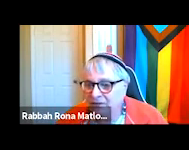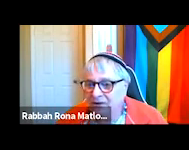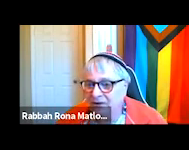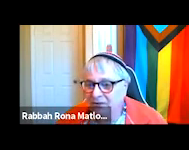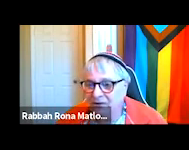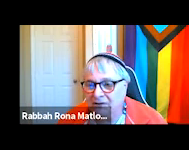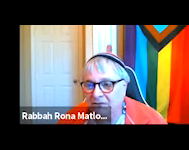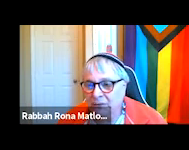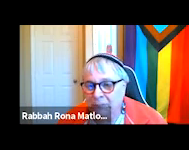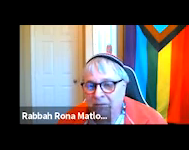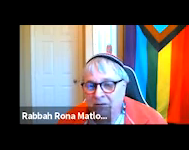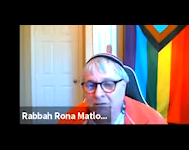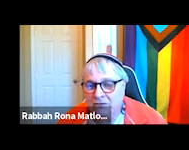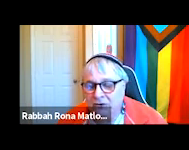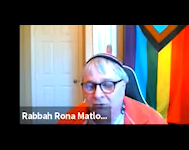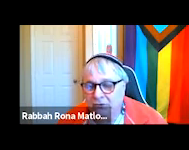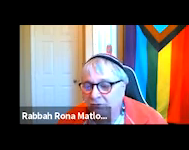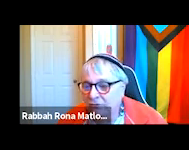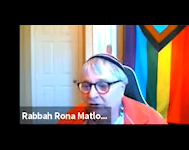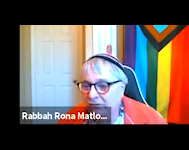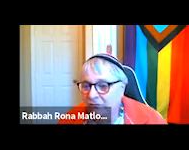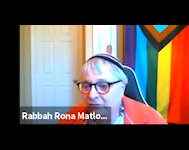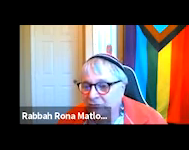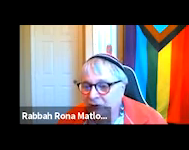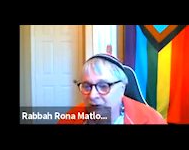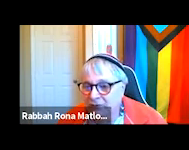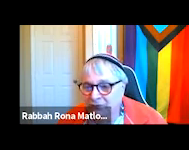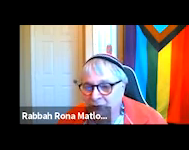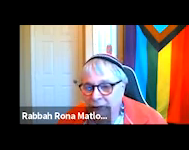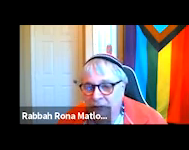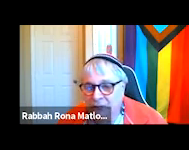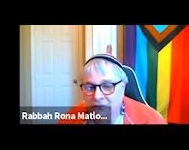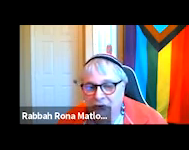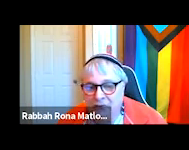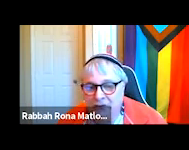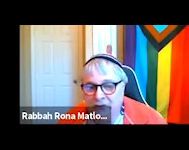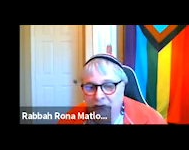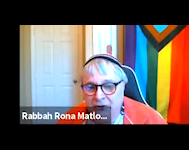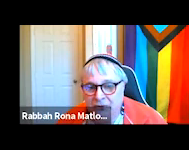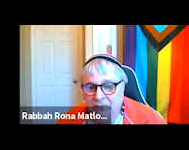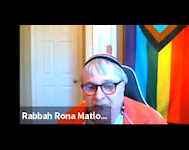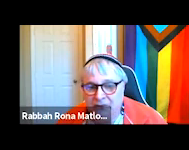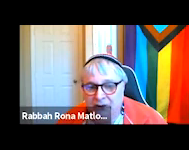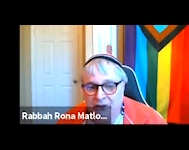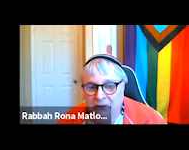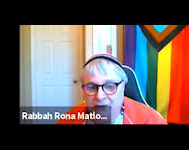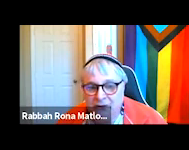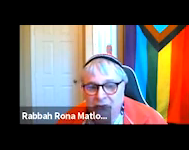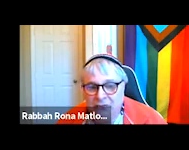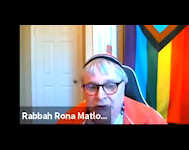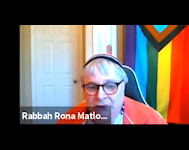possible assigned sex. So in three different ways, with the doubling of